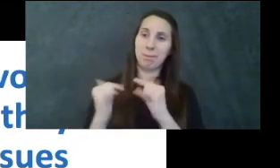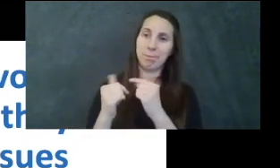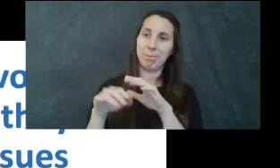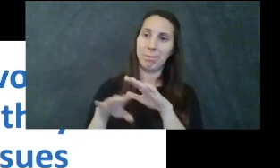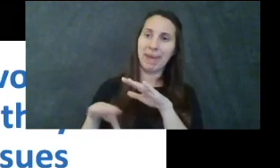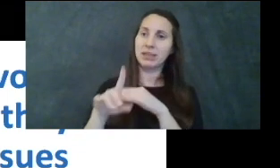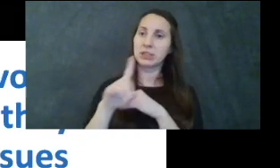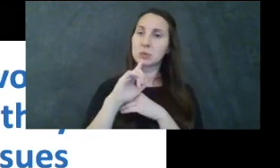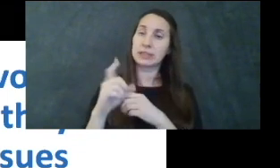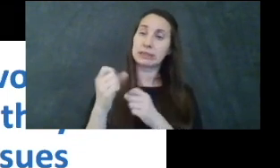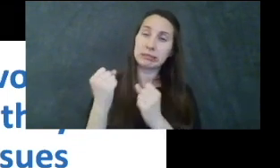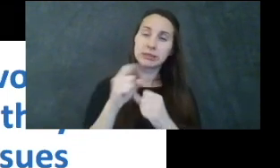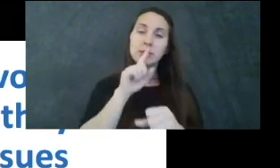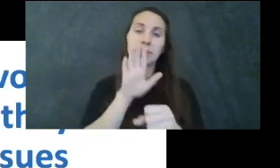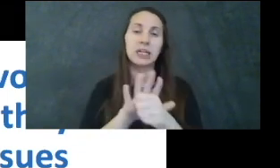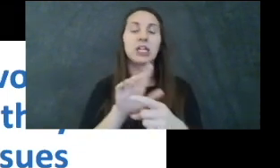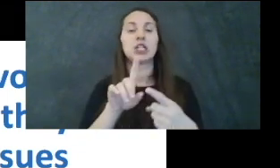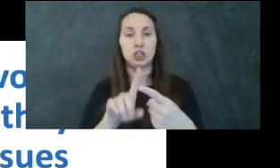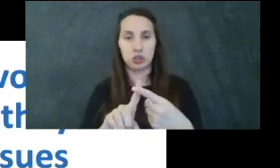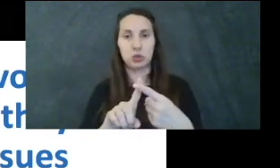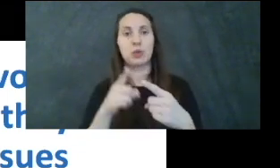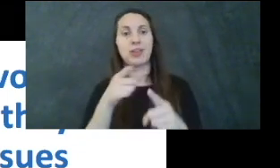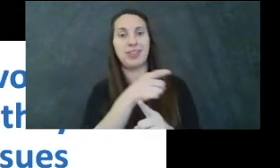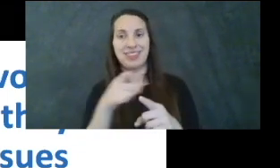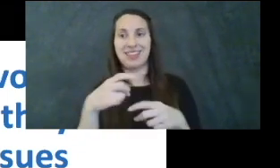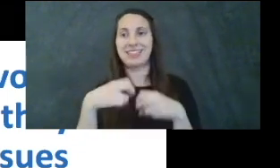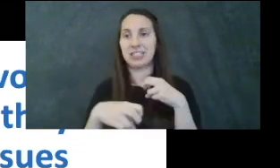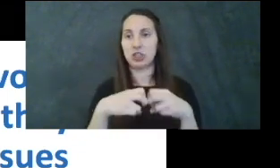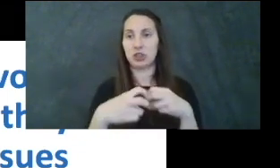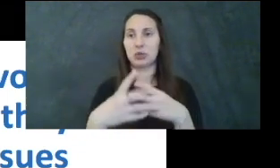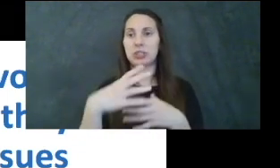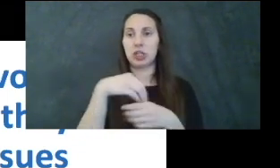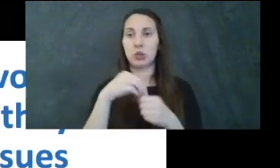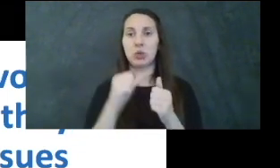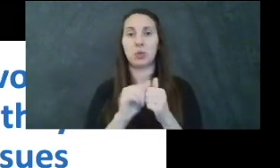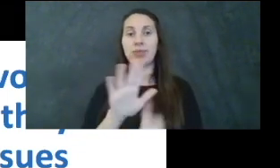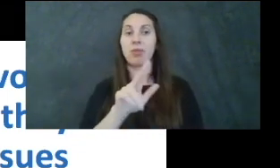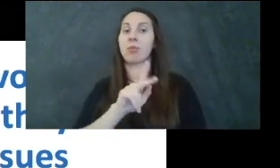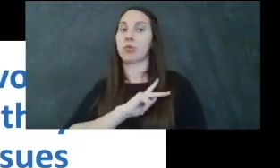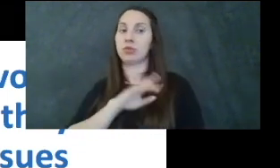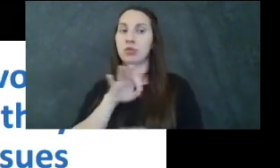voting these issues in their own personal votes.